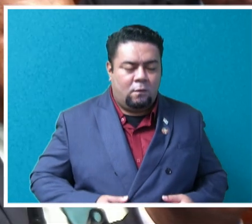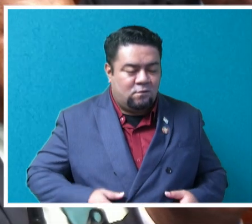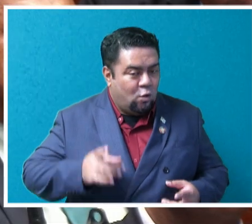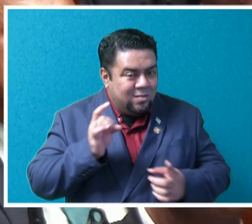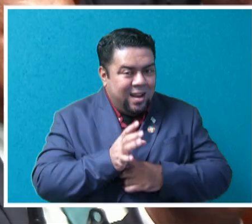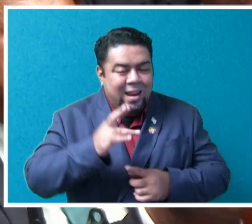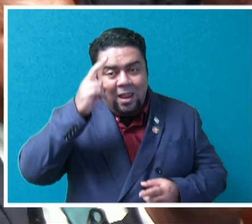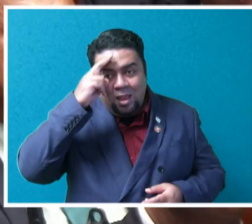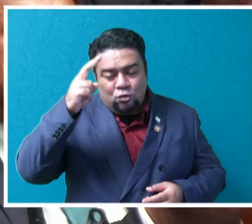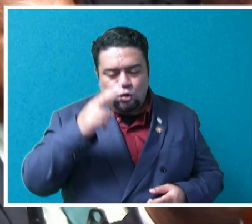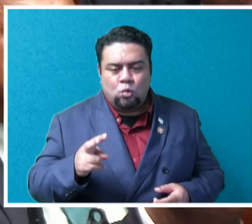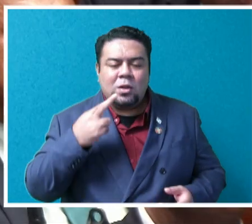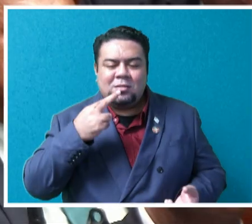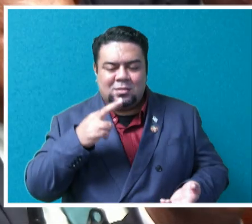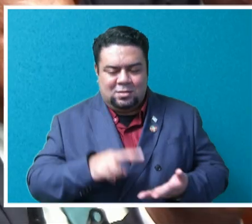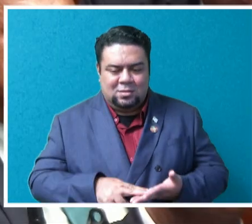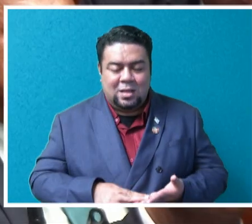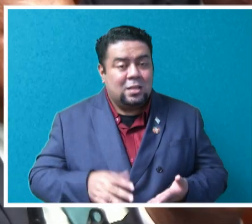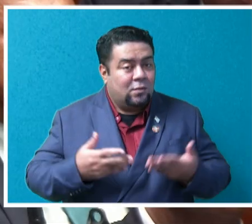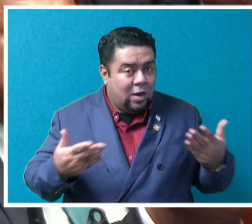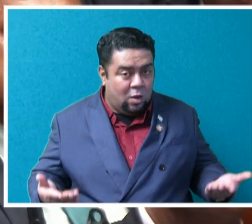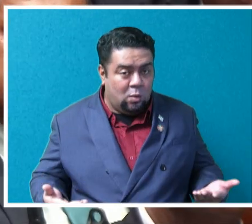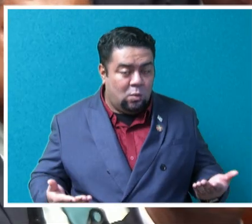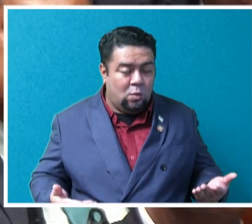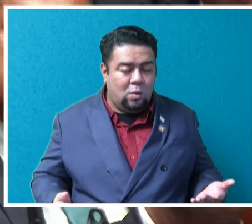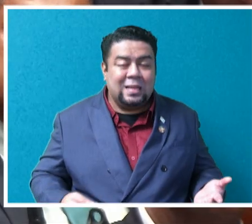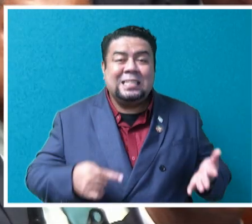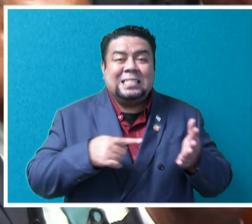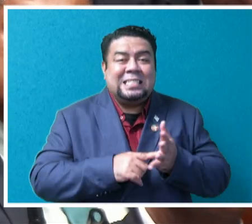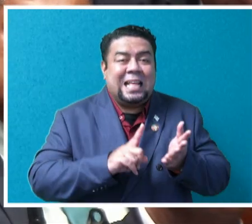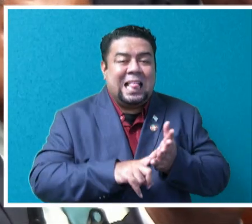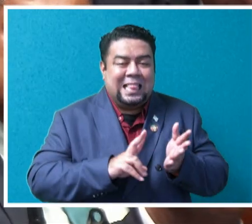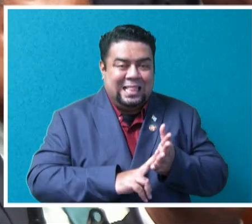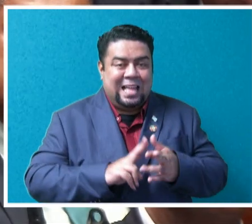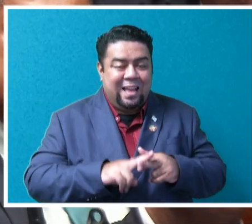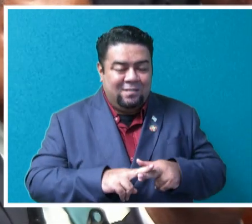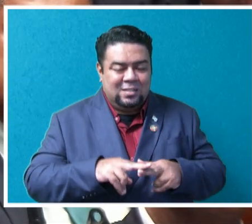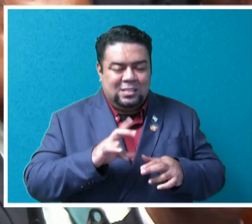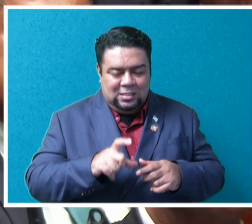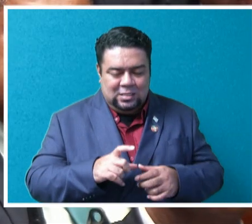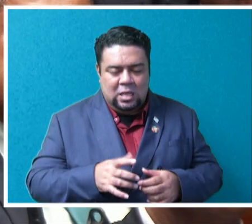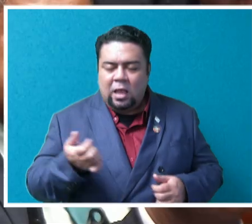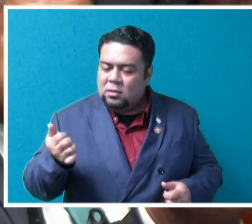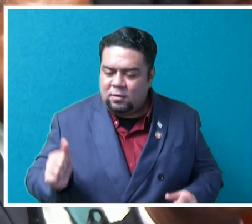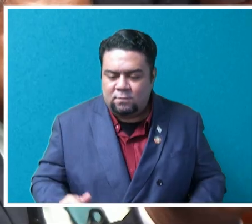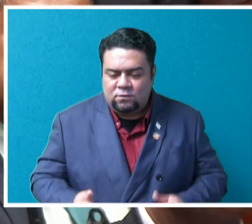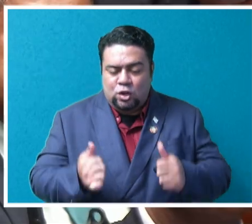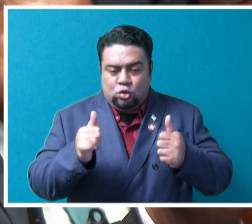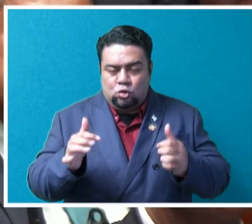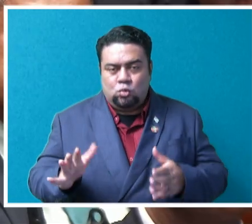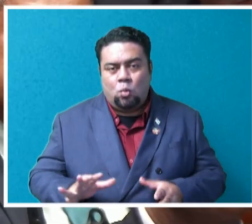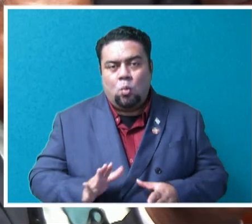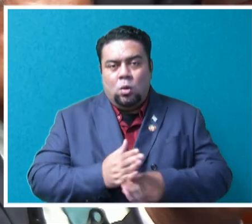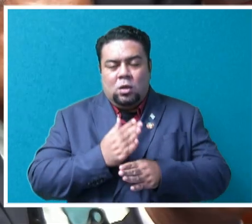registers. As of now, the TLFC had completed the work of